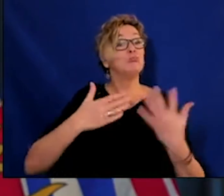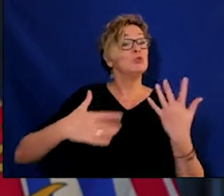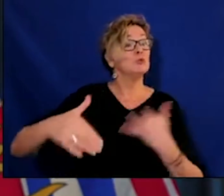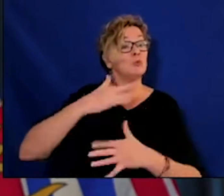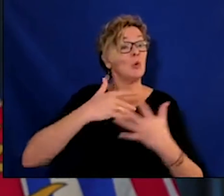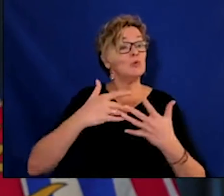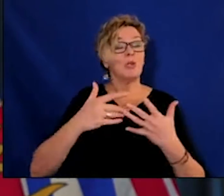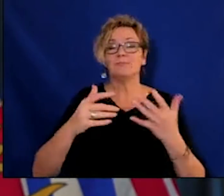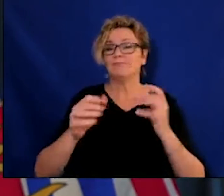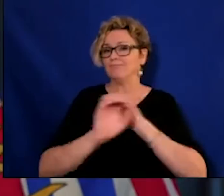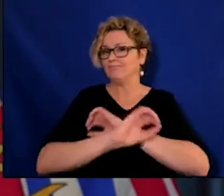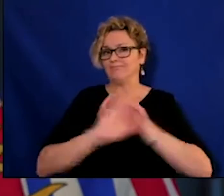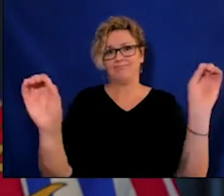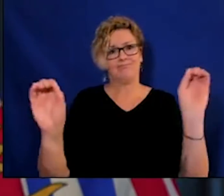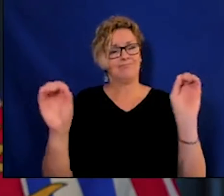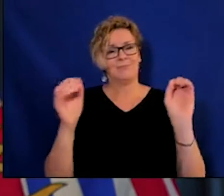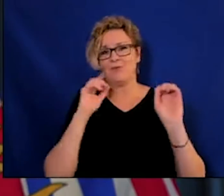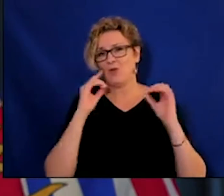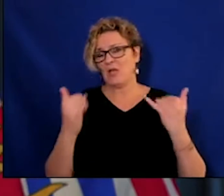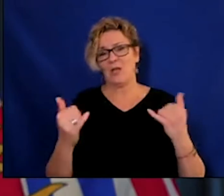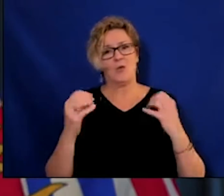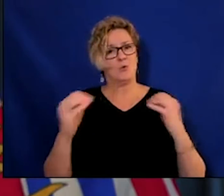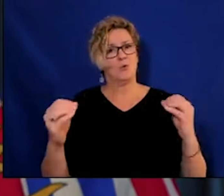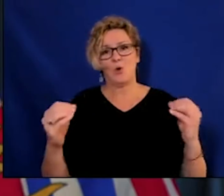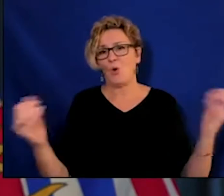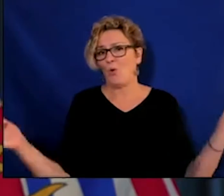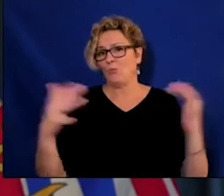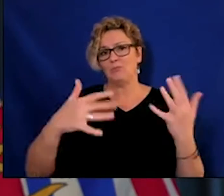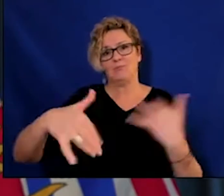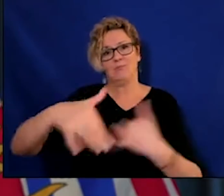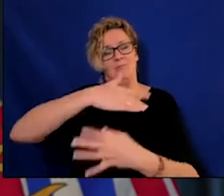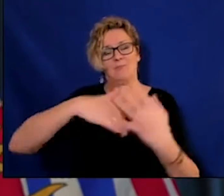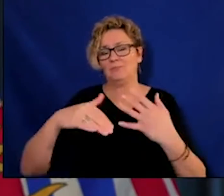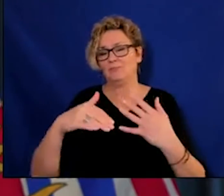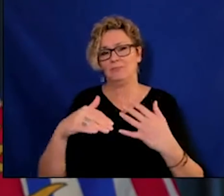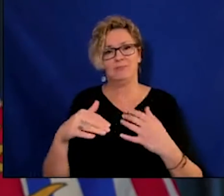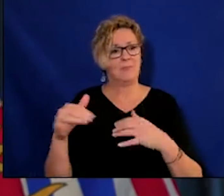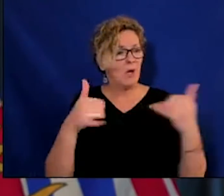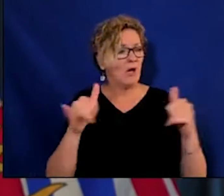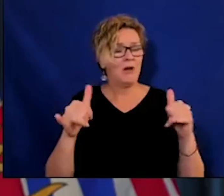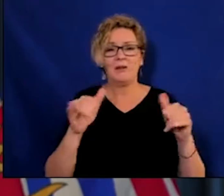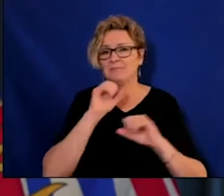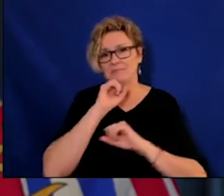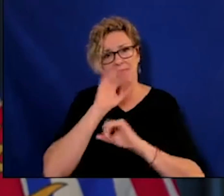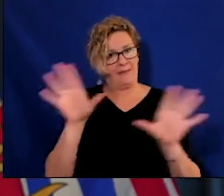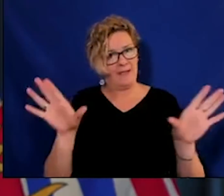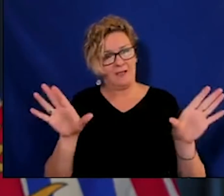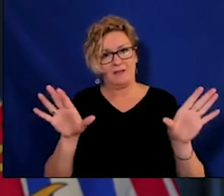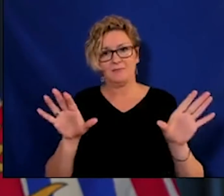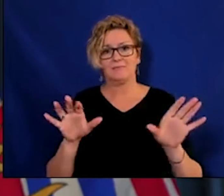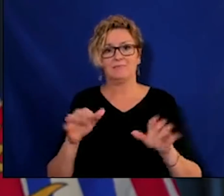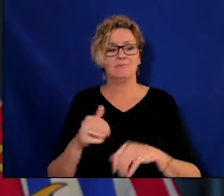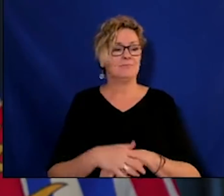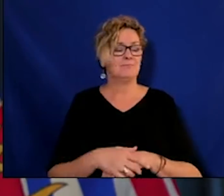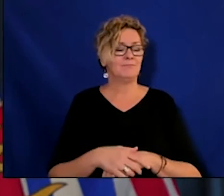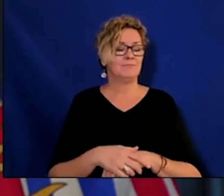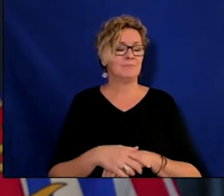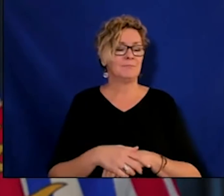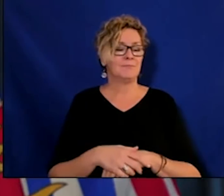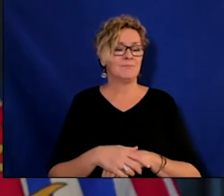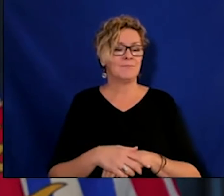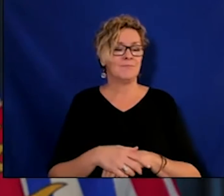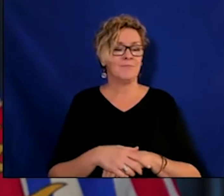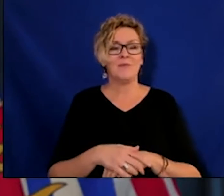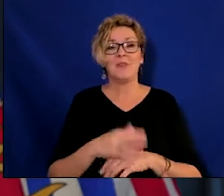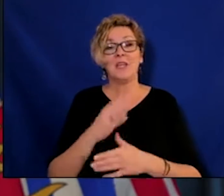Some people have spoken about this pandemic as a marathon with a far distant finish line. But I've come to think of